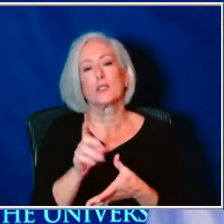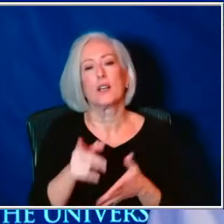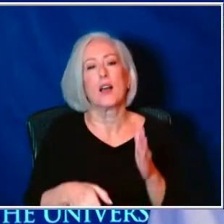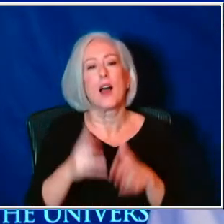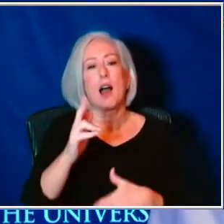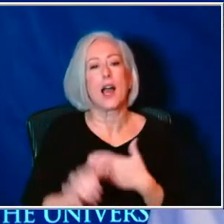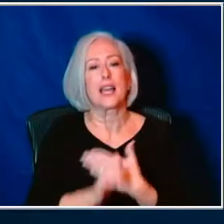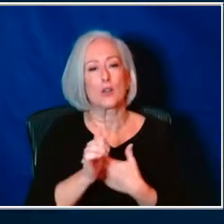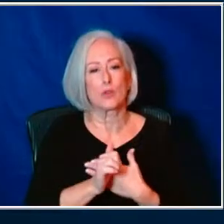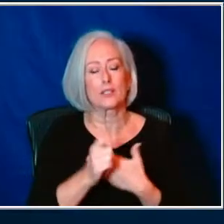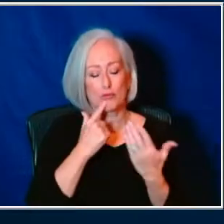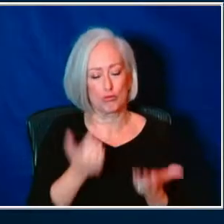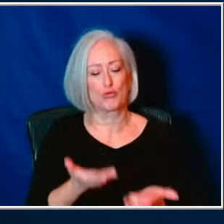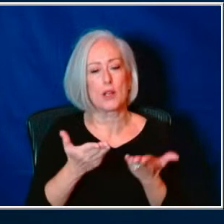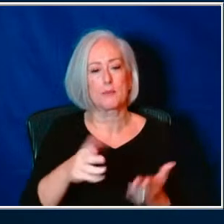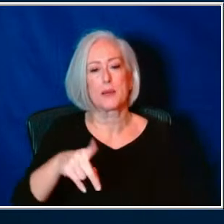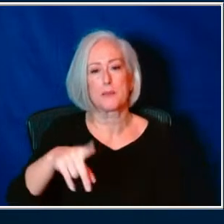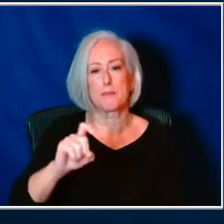recommend Paxlovid.